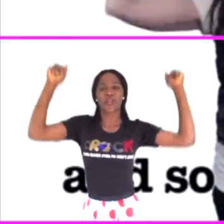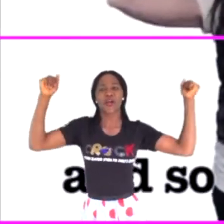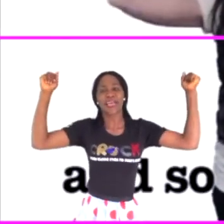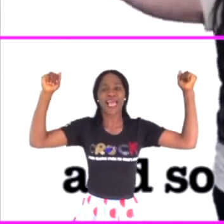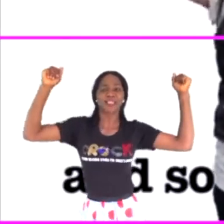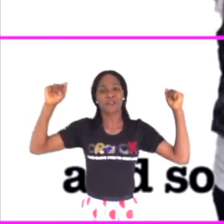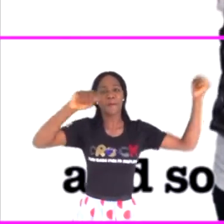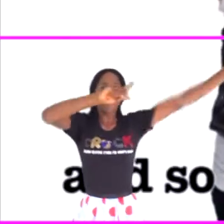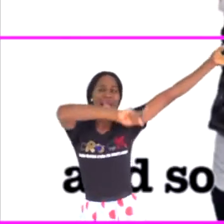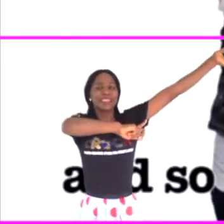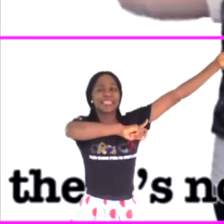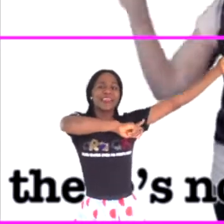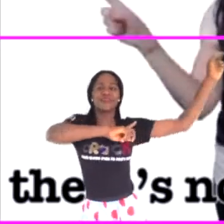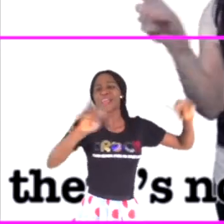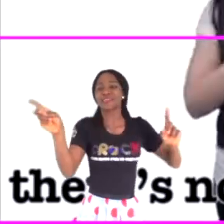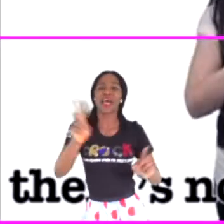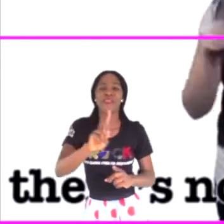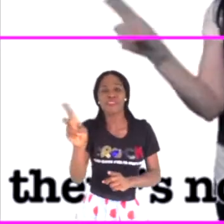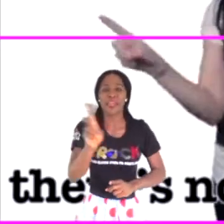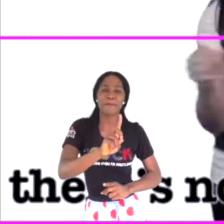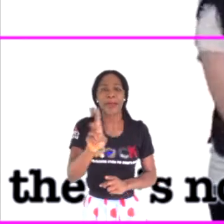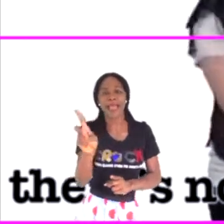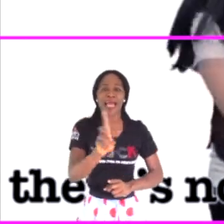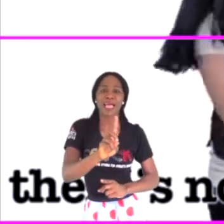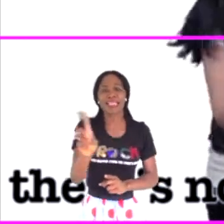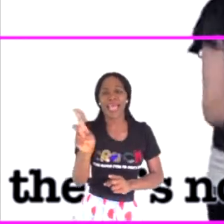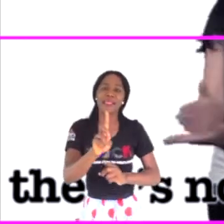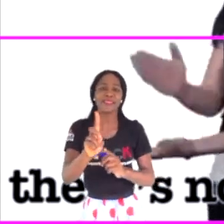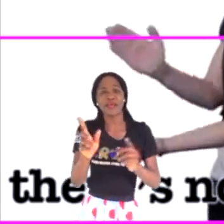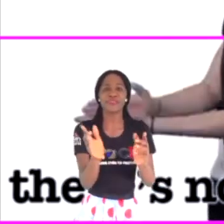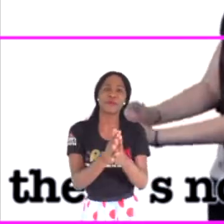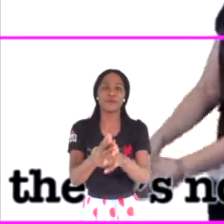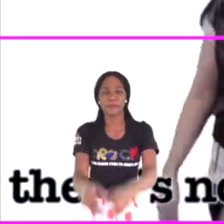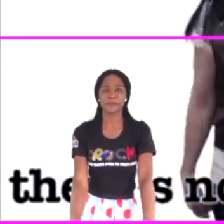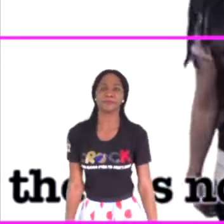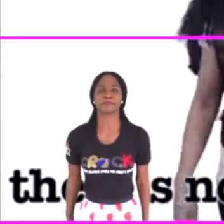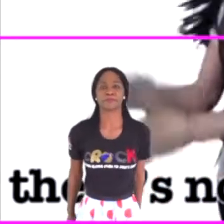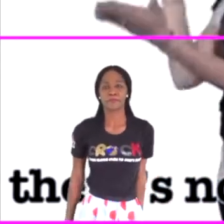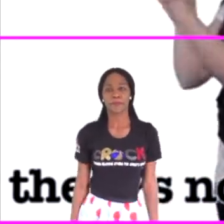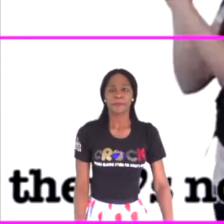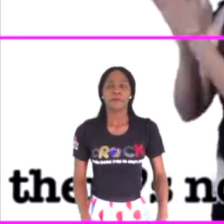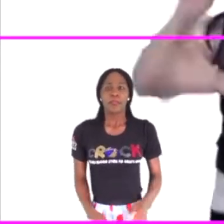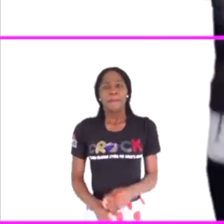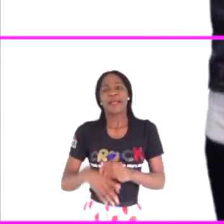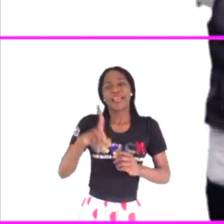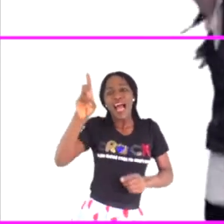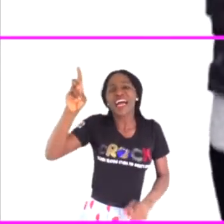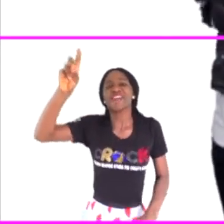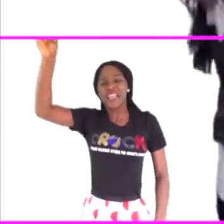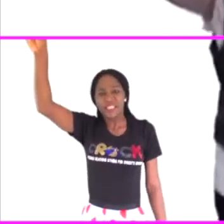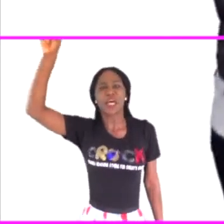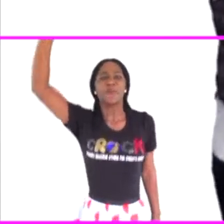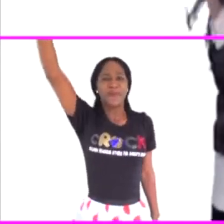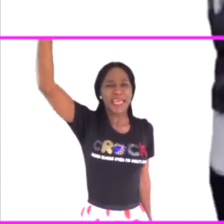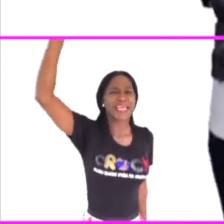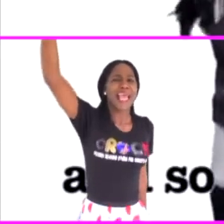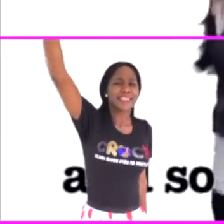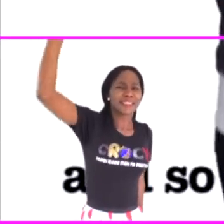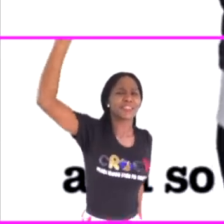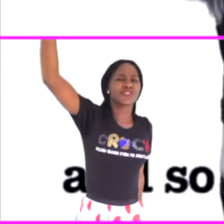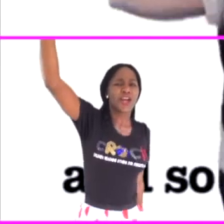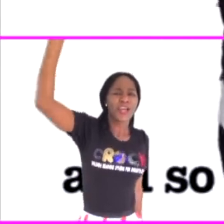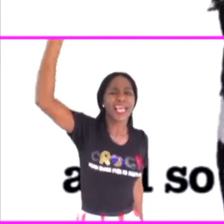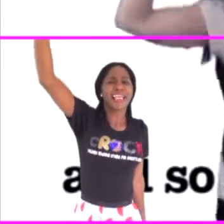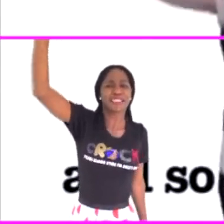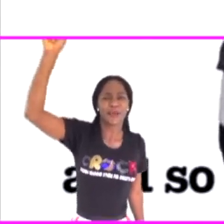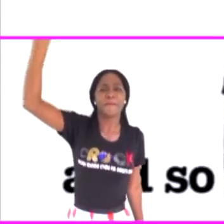so strong and so mighty. There's nothing my God cannot do. My God is so big and